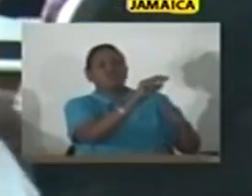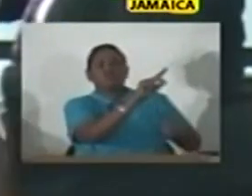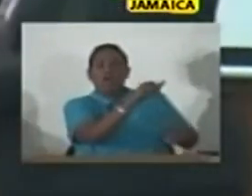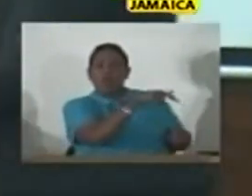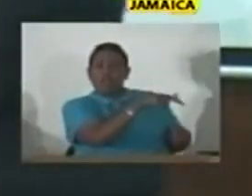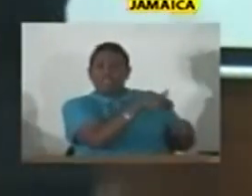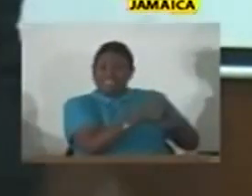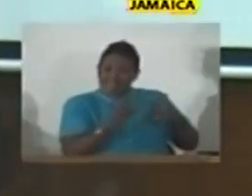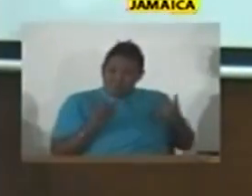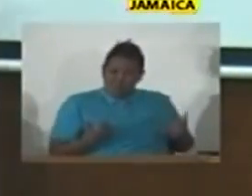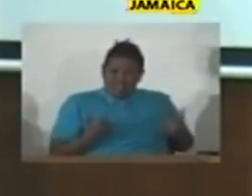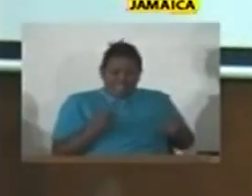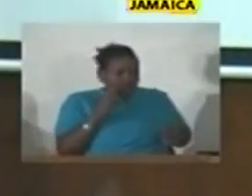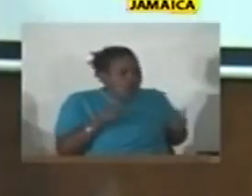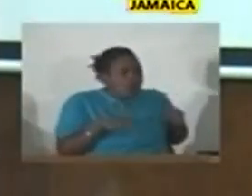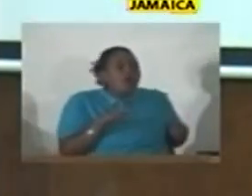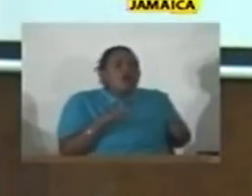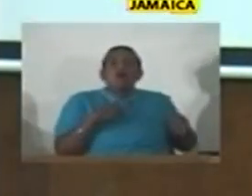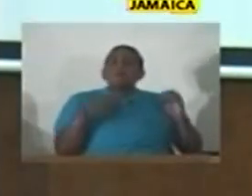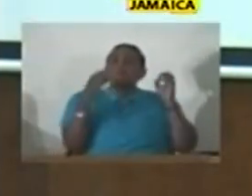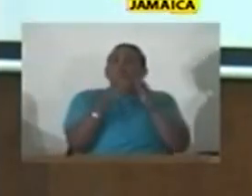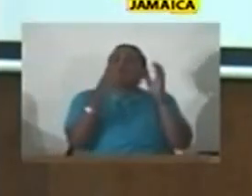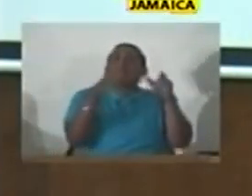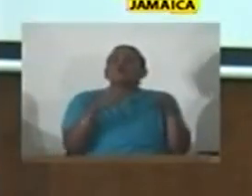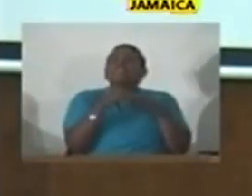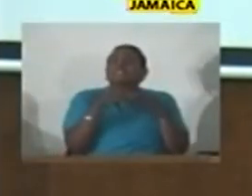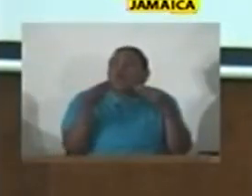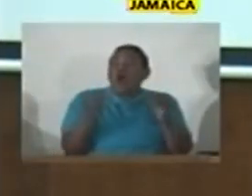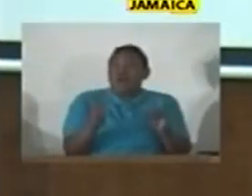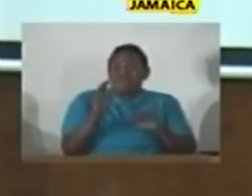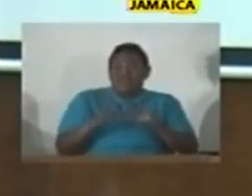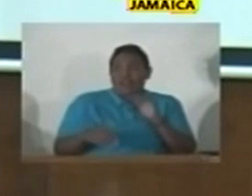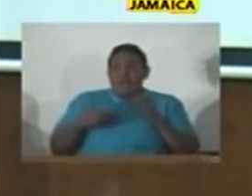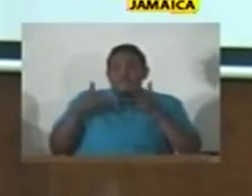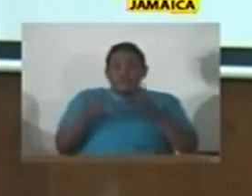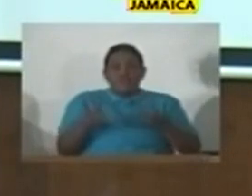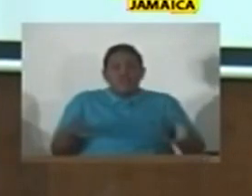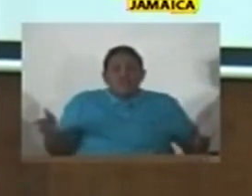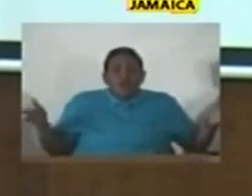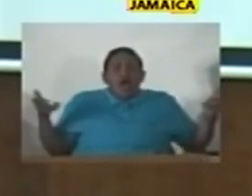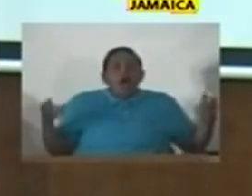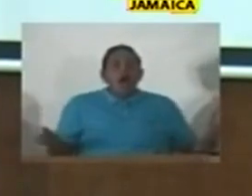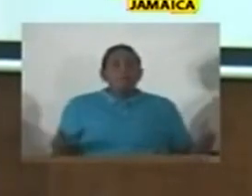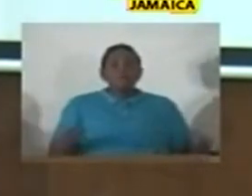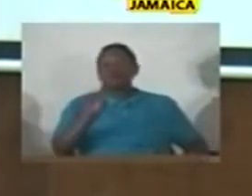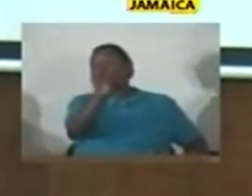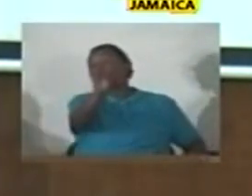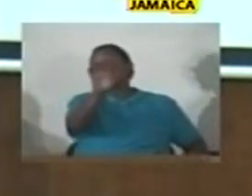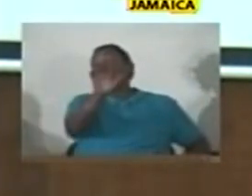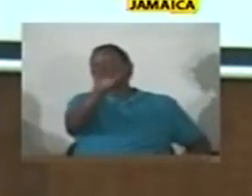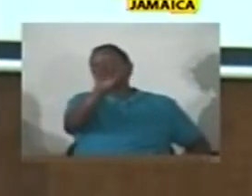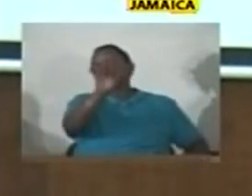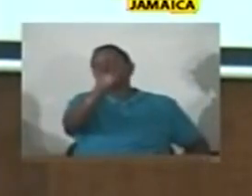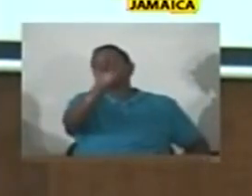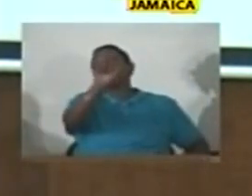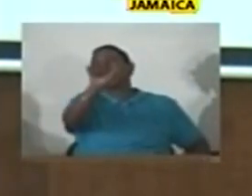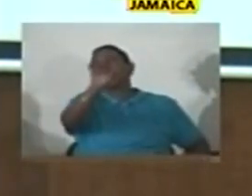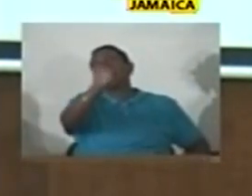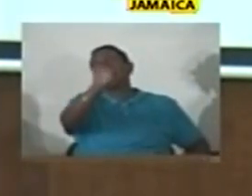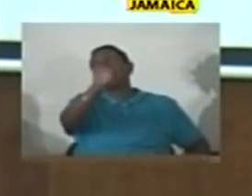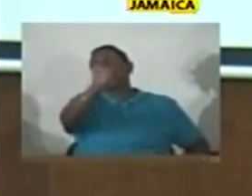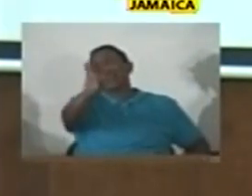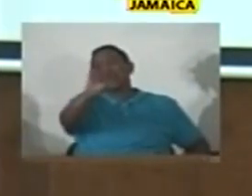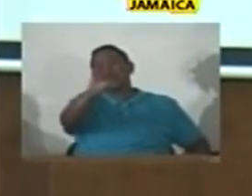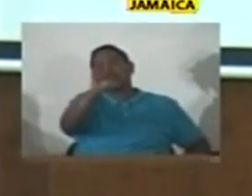At present, we have more persons in offices than we have on the ground. There are 128 extension officers